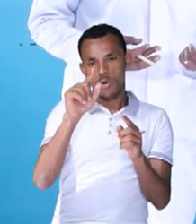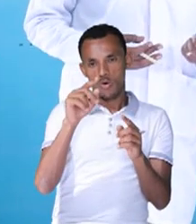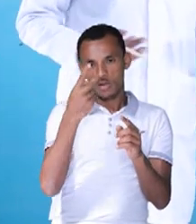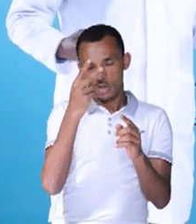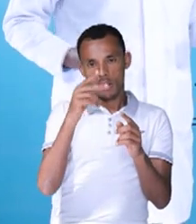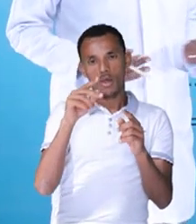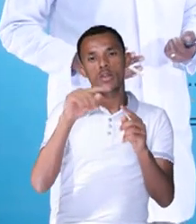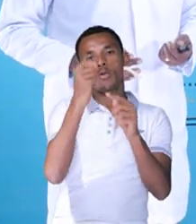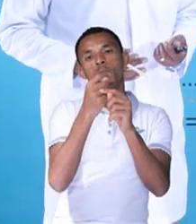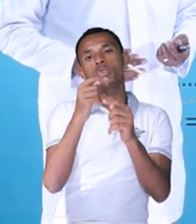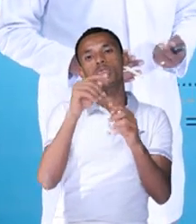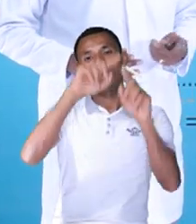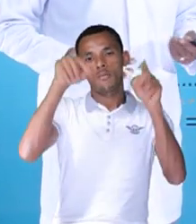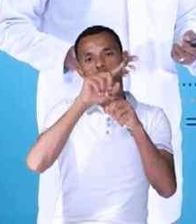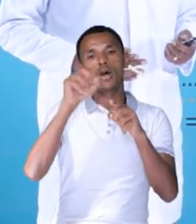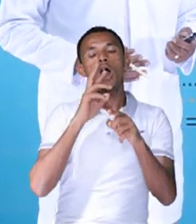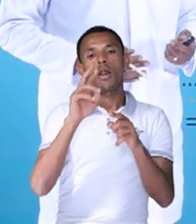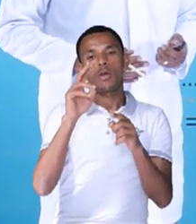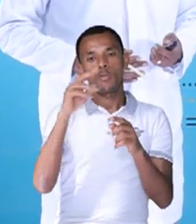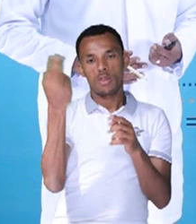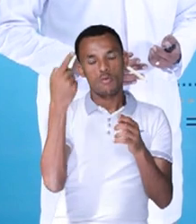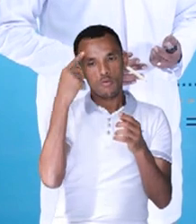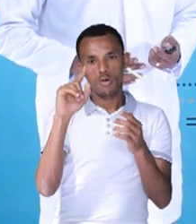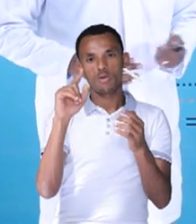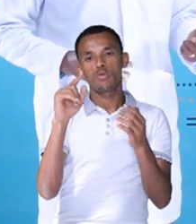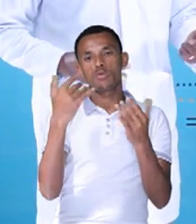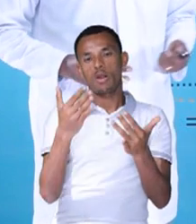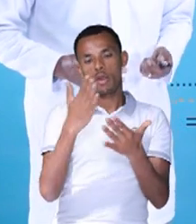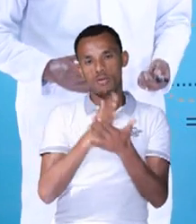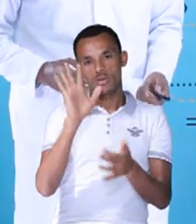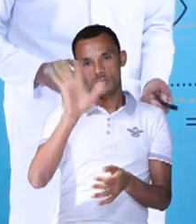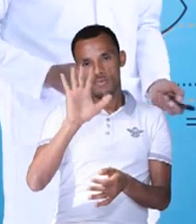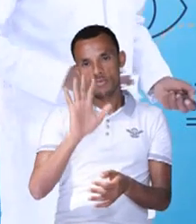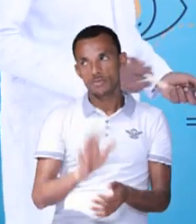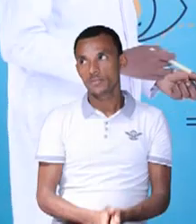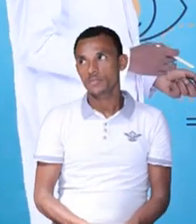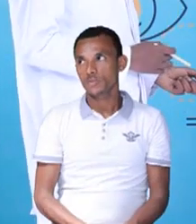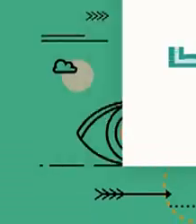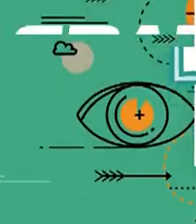trigonometric tables are important. I think for today we'll stop here. Thank you, students.